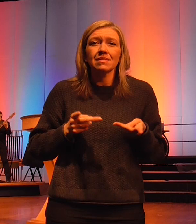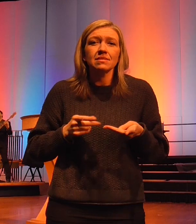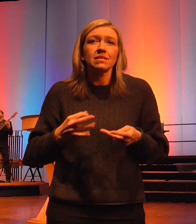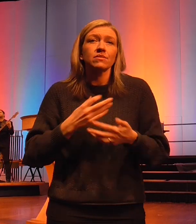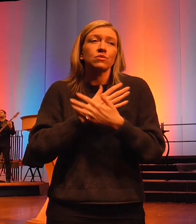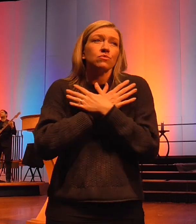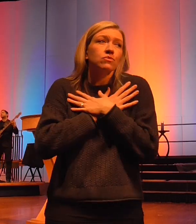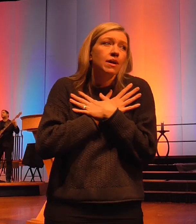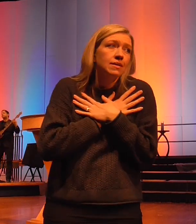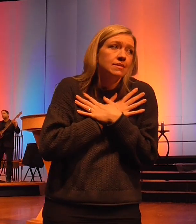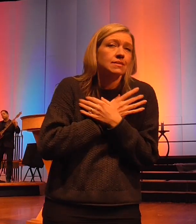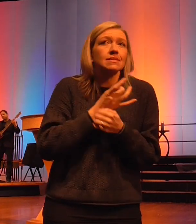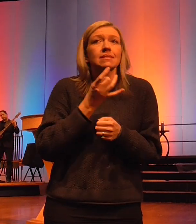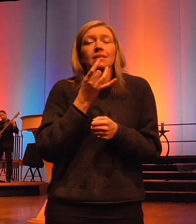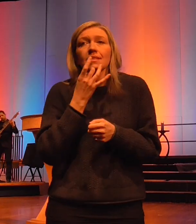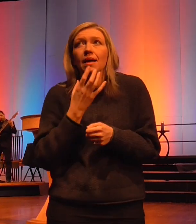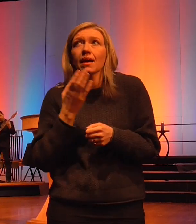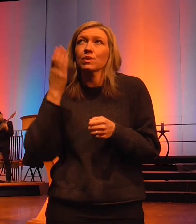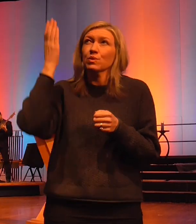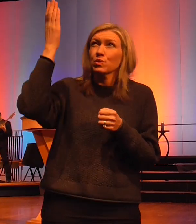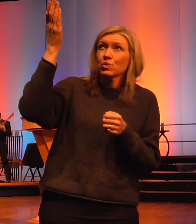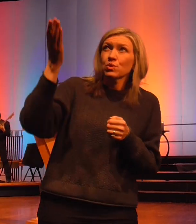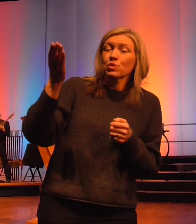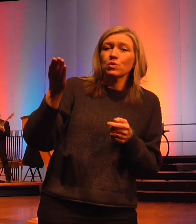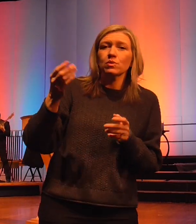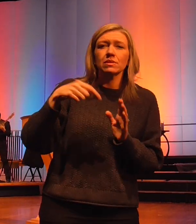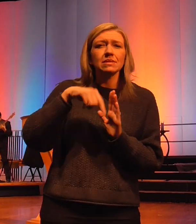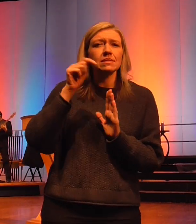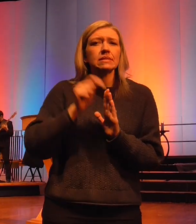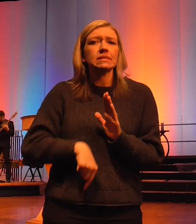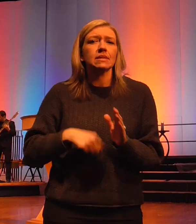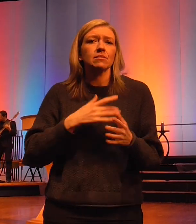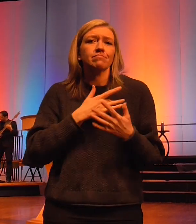and light and you and deep compassion